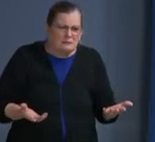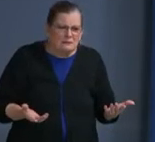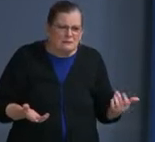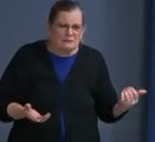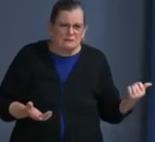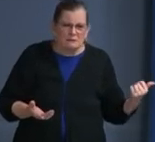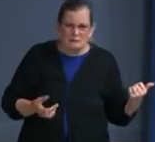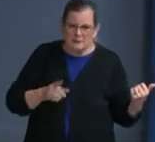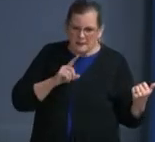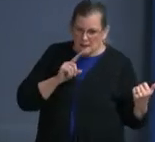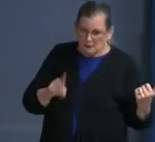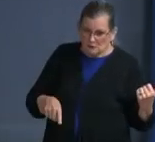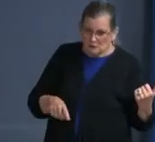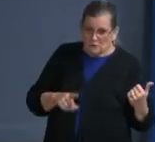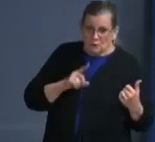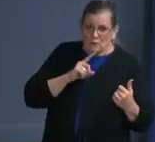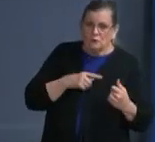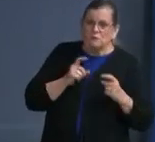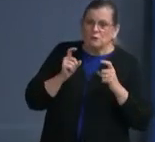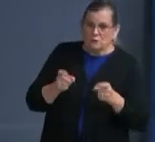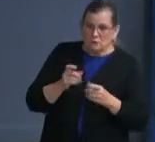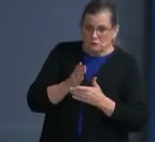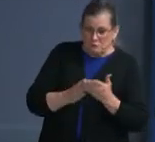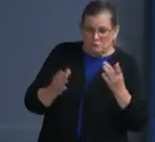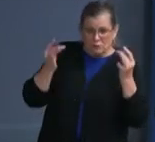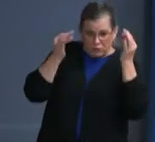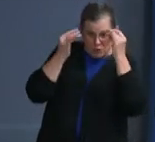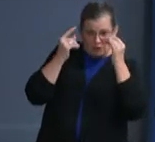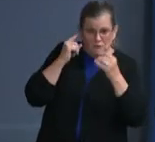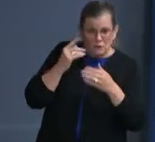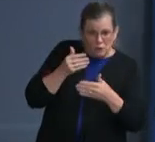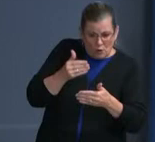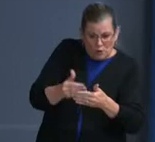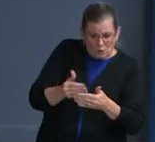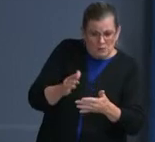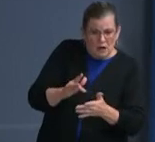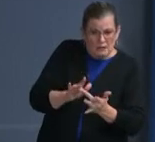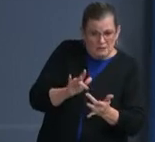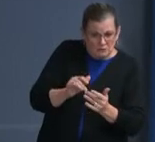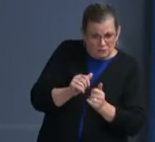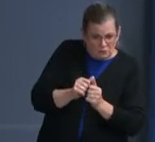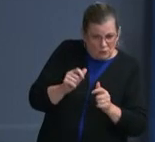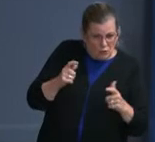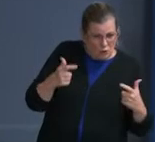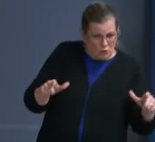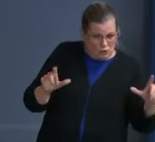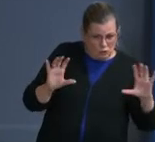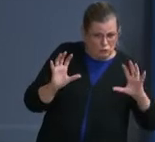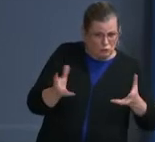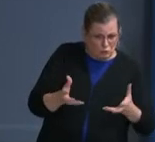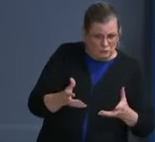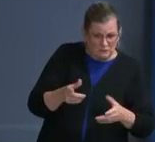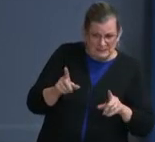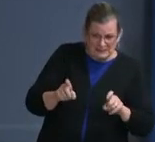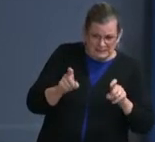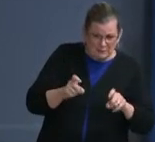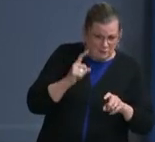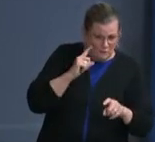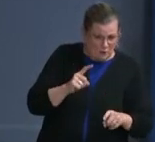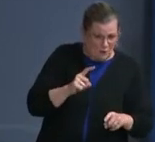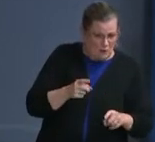We are certainly going to give that some consideration for the folks that were in close contact to the large groups to get them tested. As you heard from the health